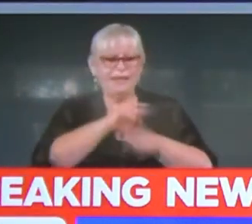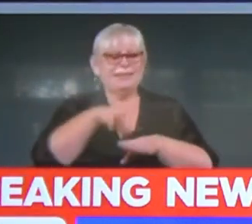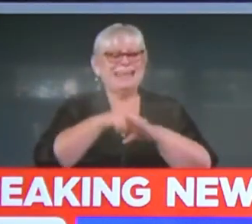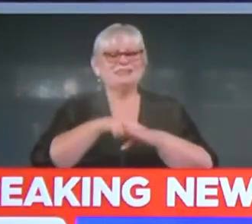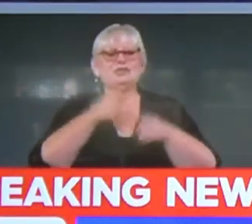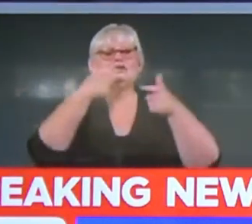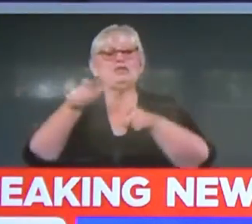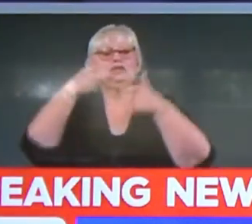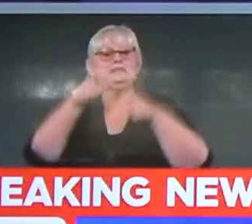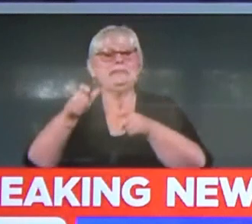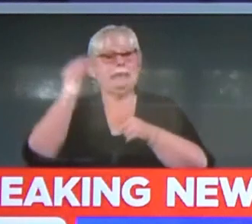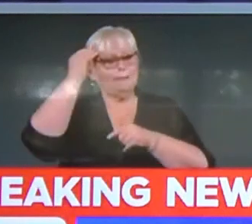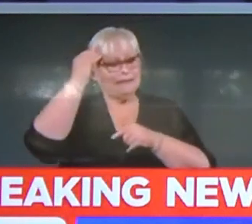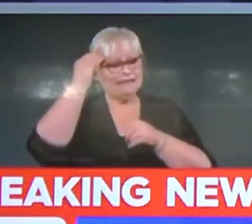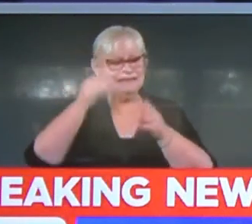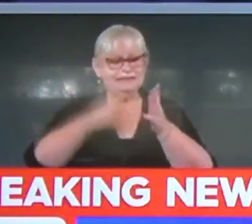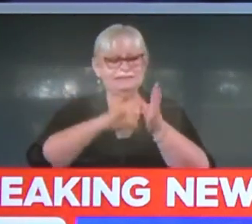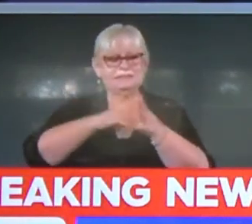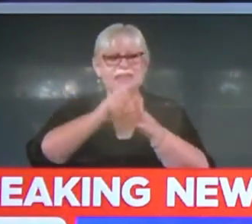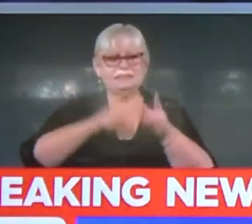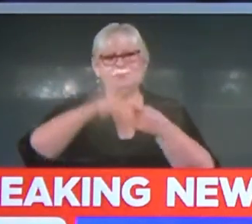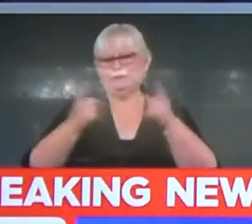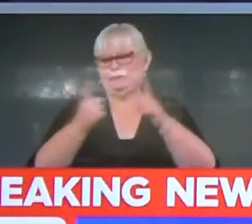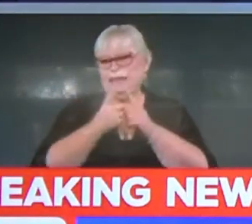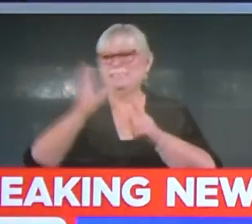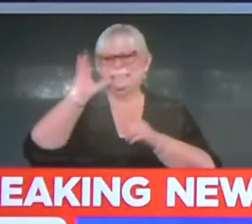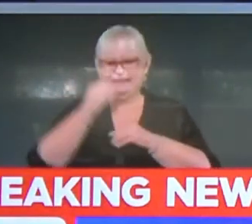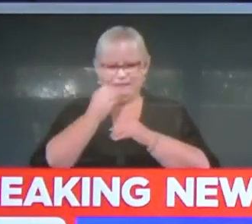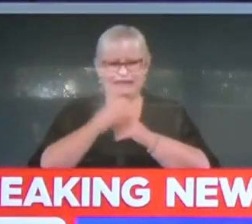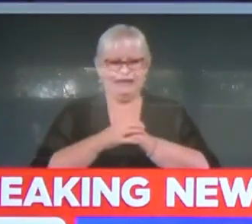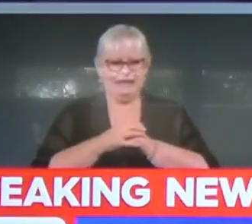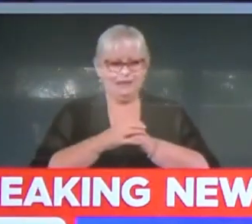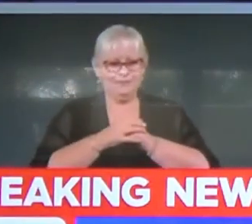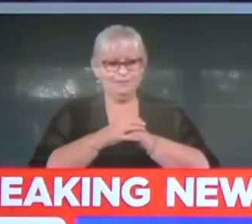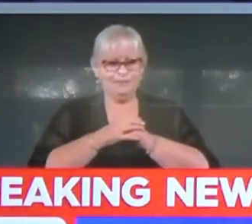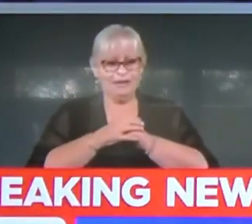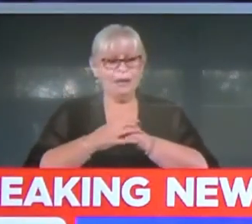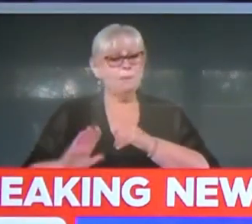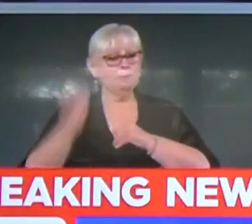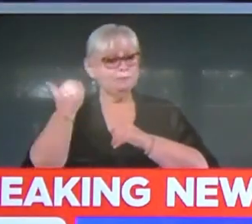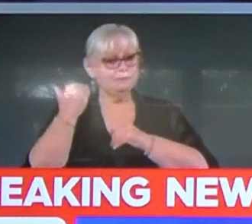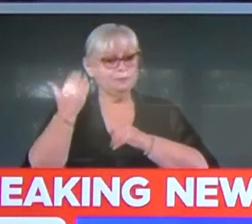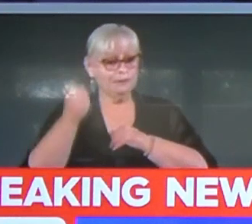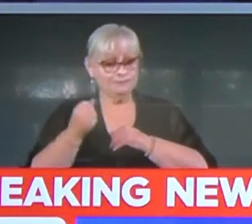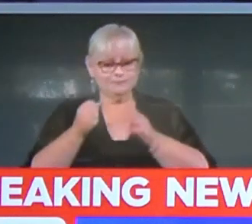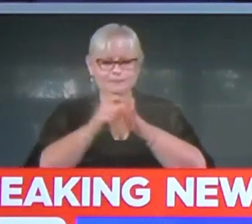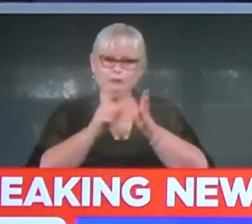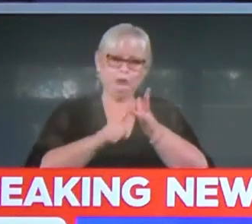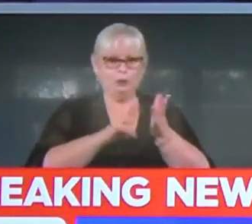Force that works on the coronavirus also met this evening, and we have previously had a do not